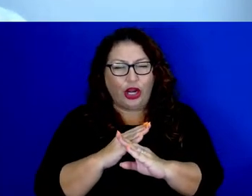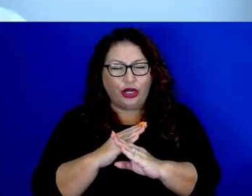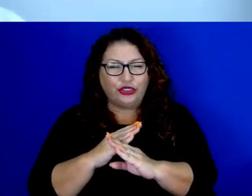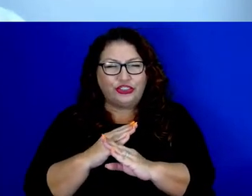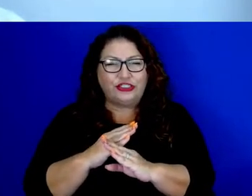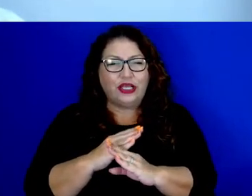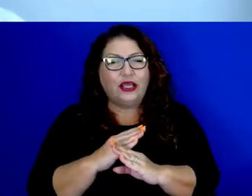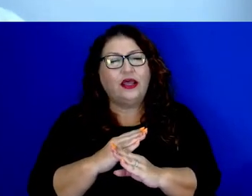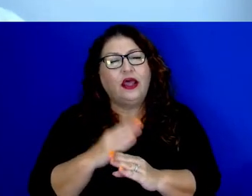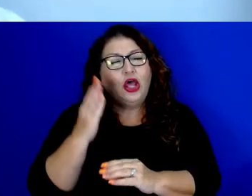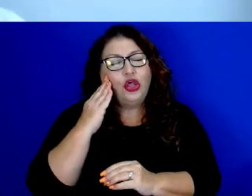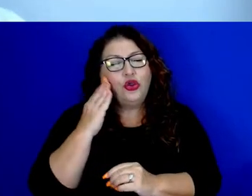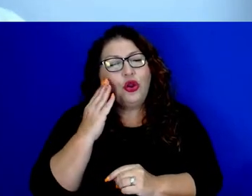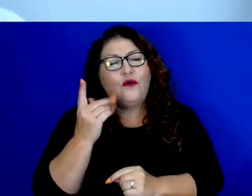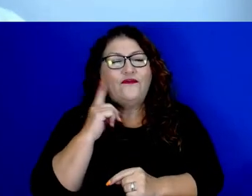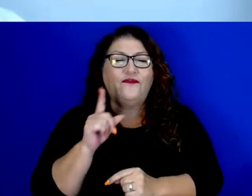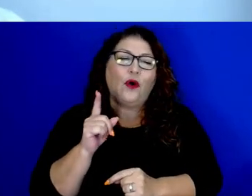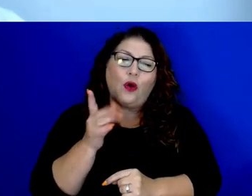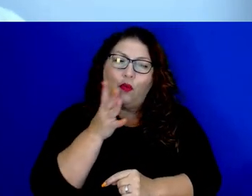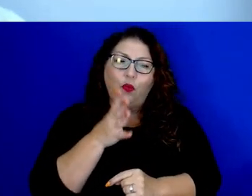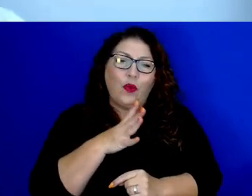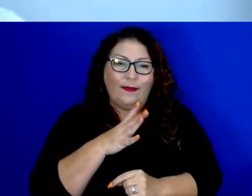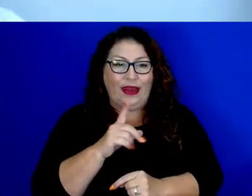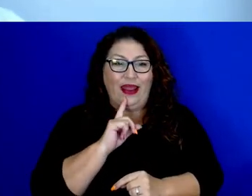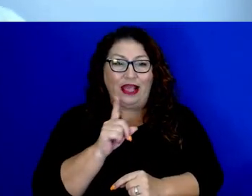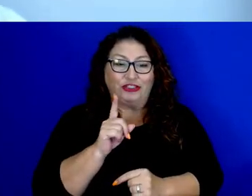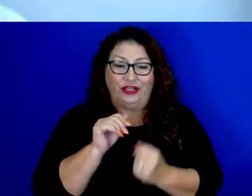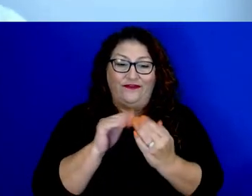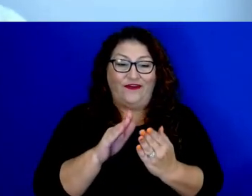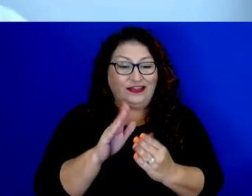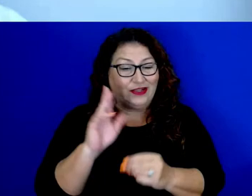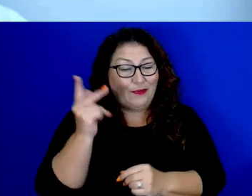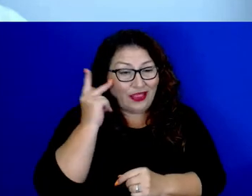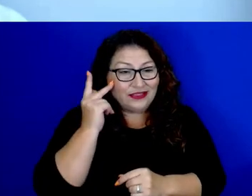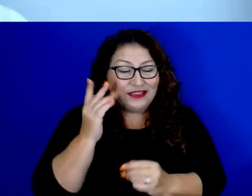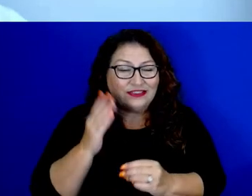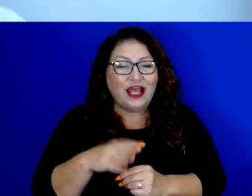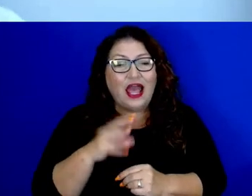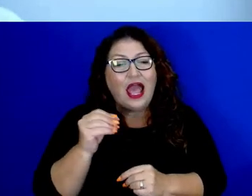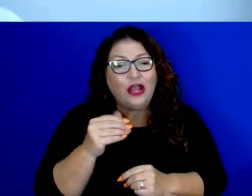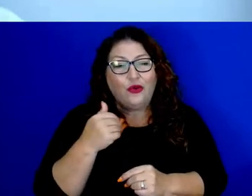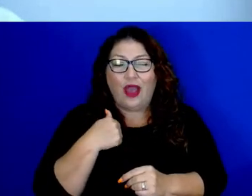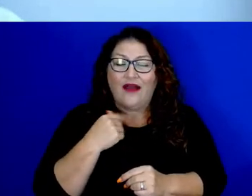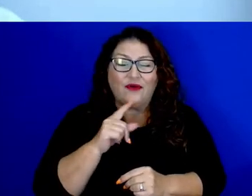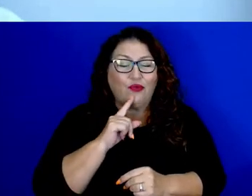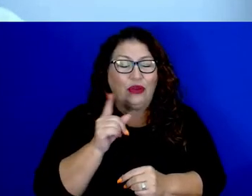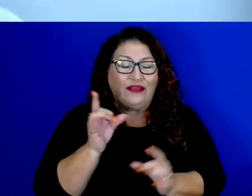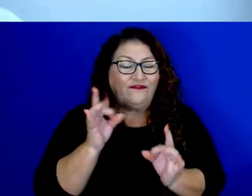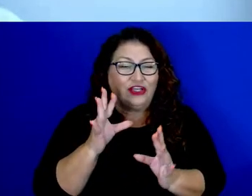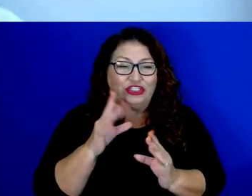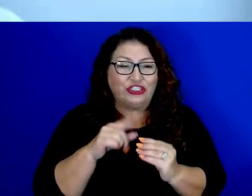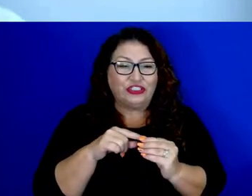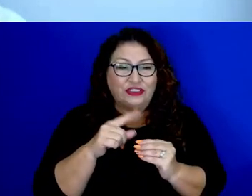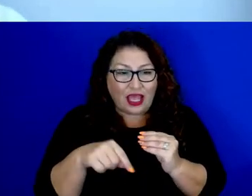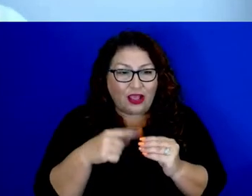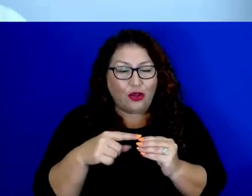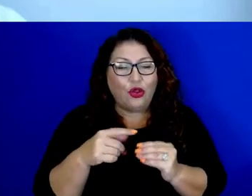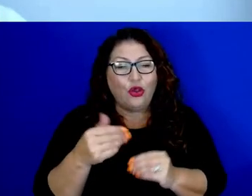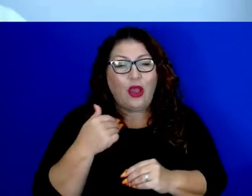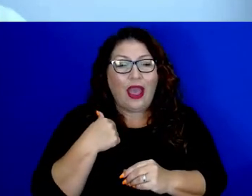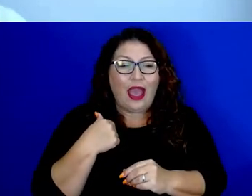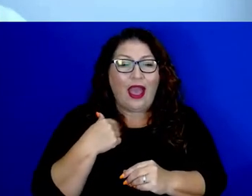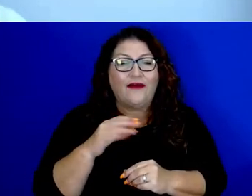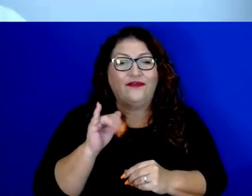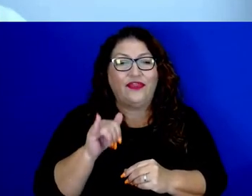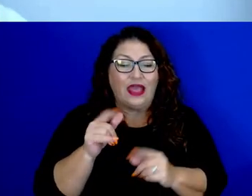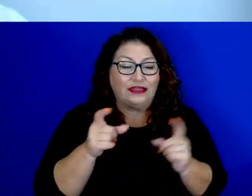for women actually facing to politics, and you have a vicious circle. If you have the political landscape dominated by male,